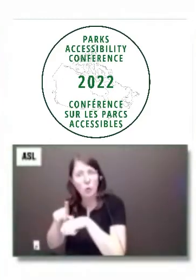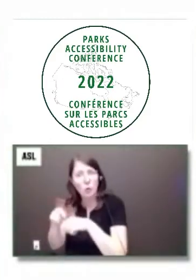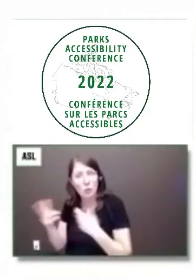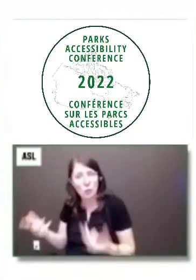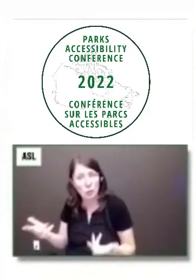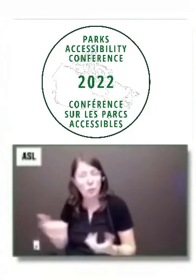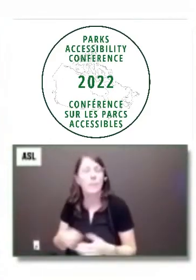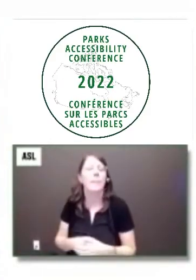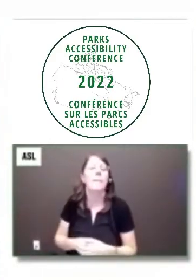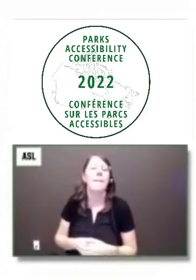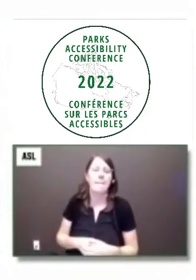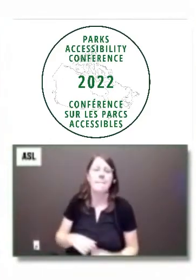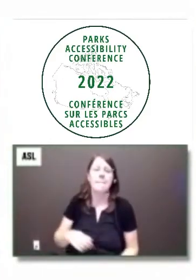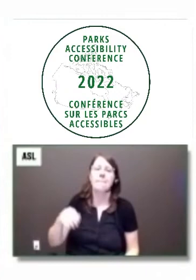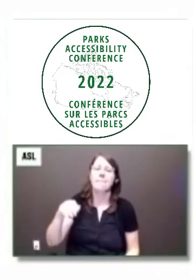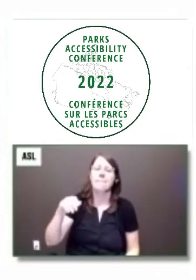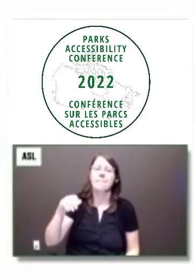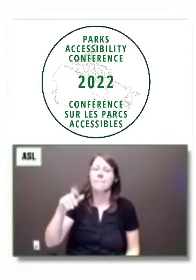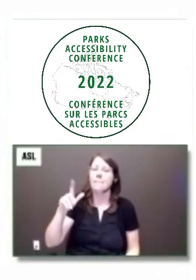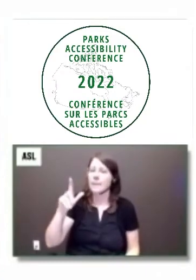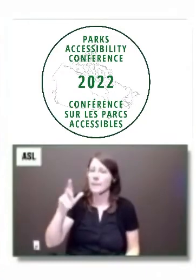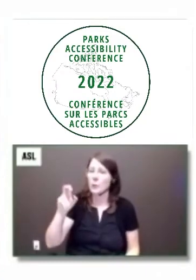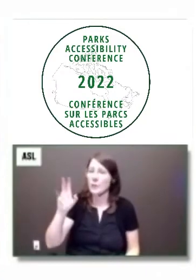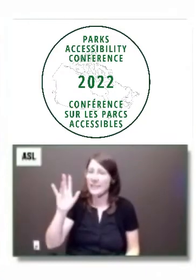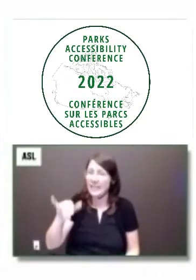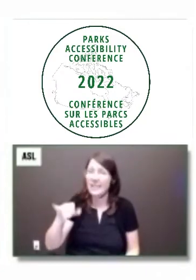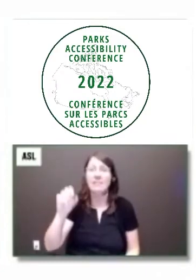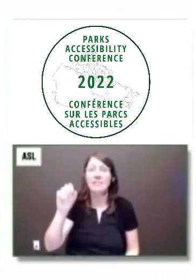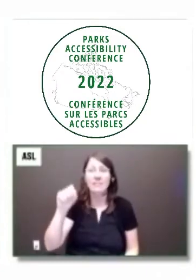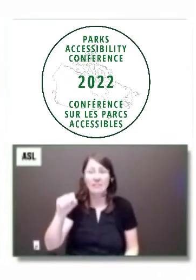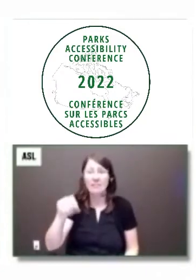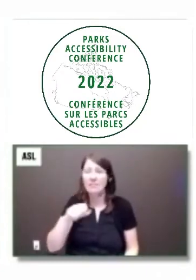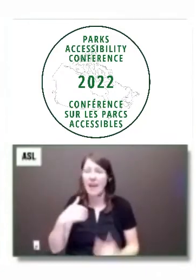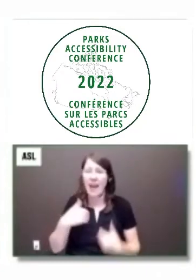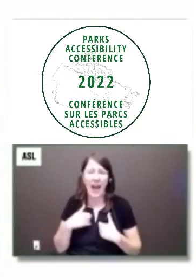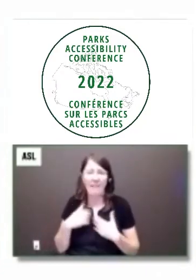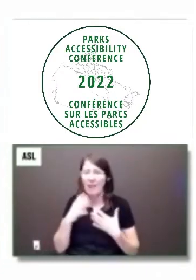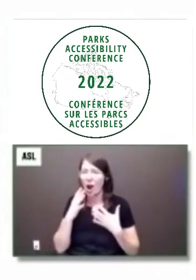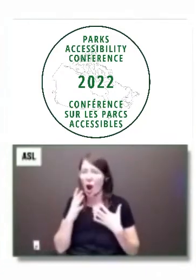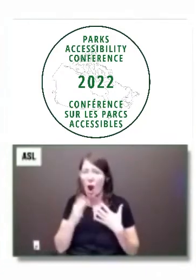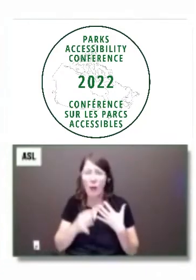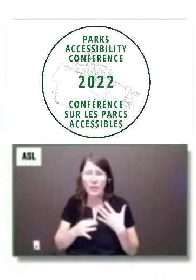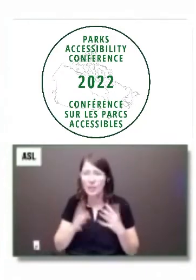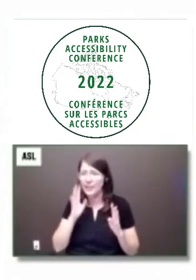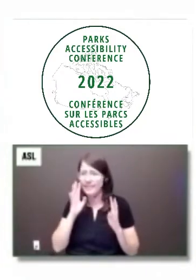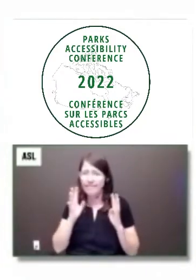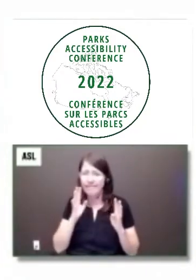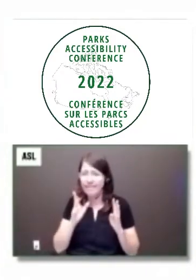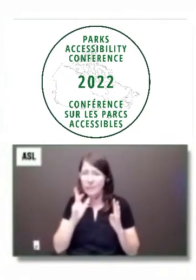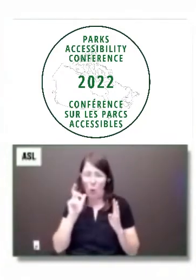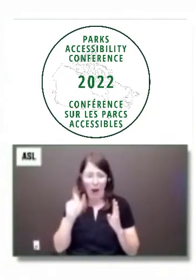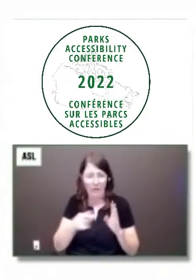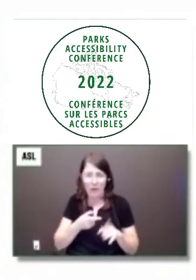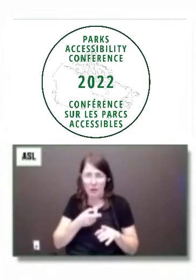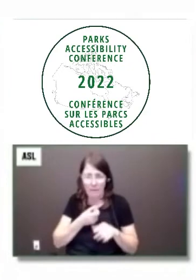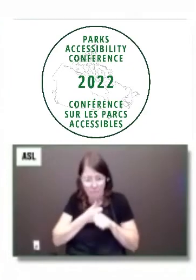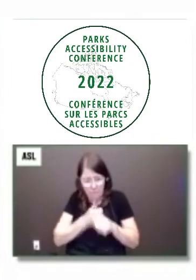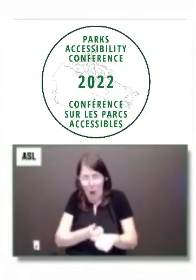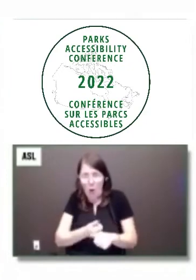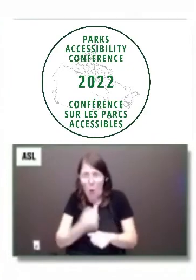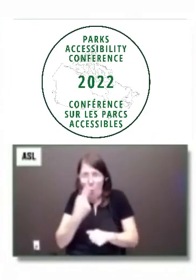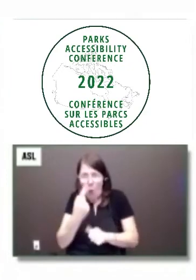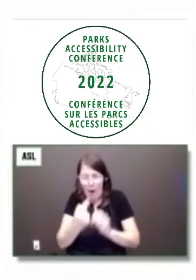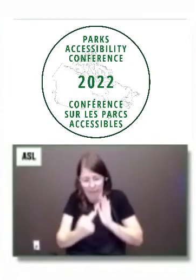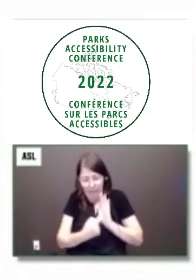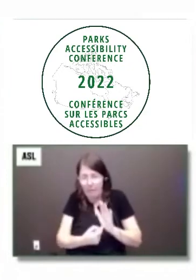of different options to create a truly accessible park. You don't have to just go with one specific thing. Oh, absolutely. Thank